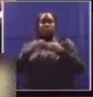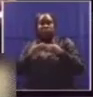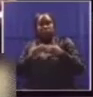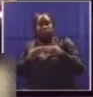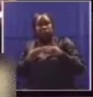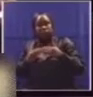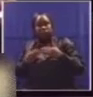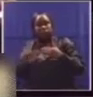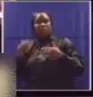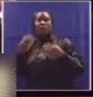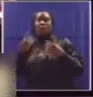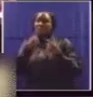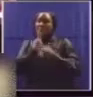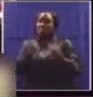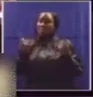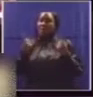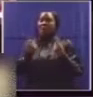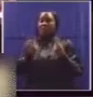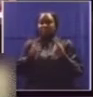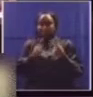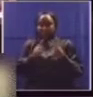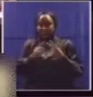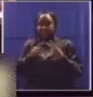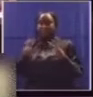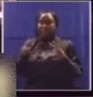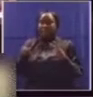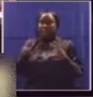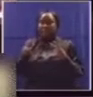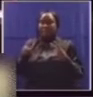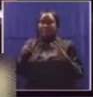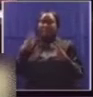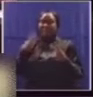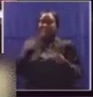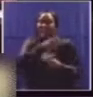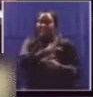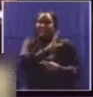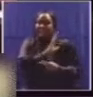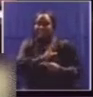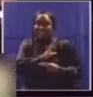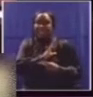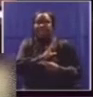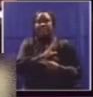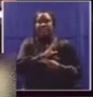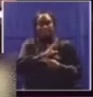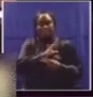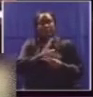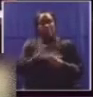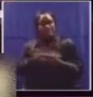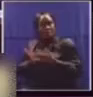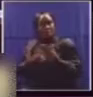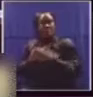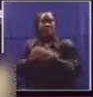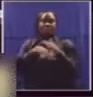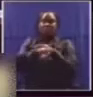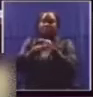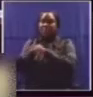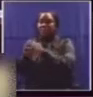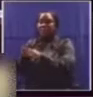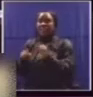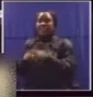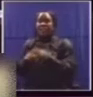to declare fee-free services at primary health care facilities, and also access to reproductive health